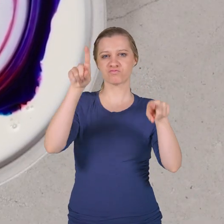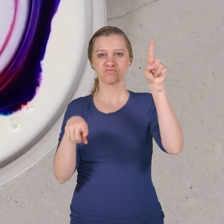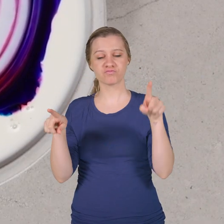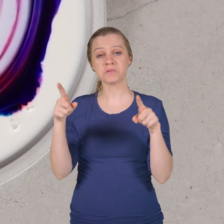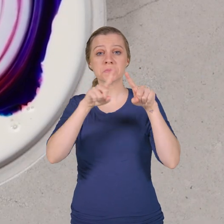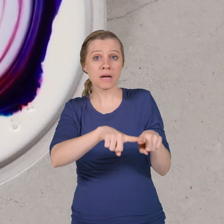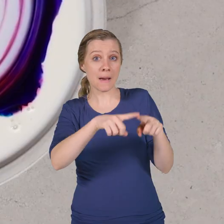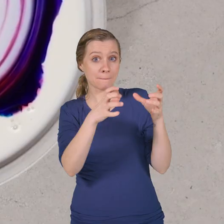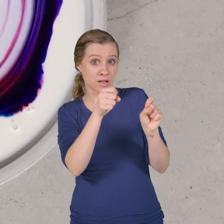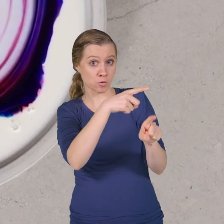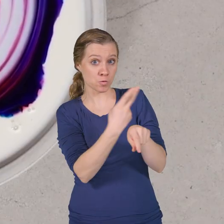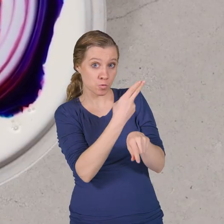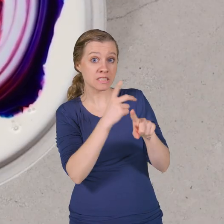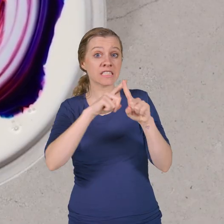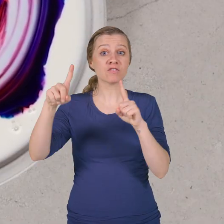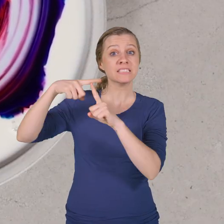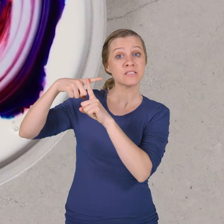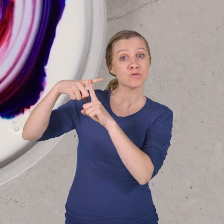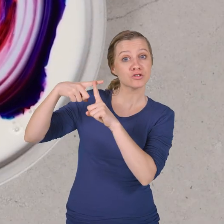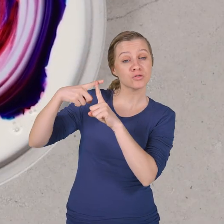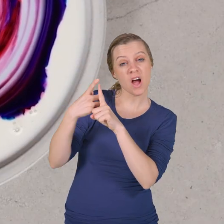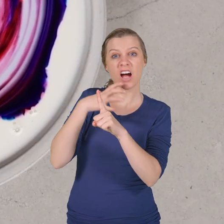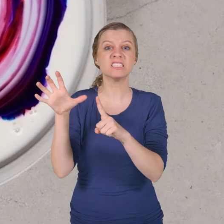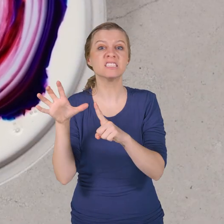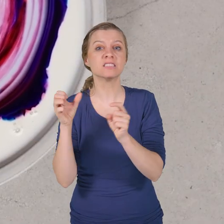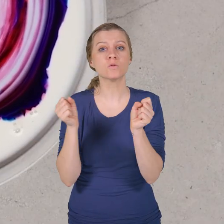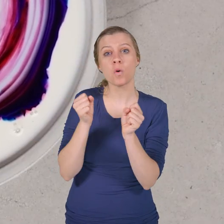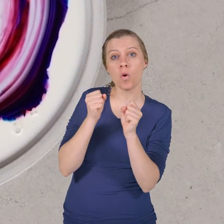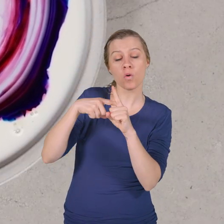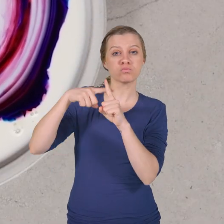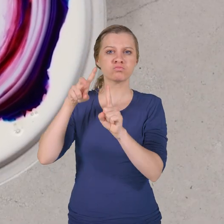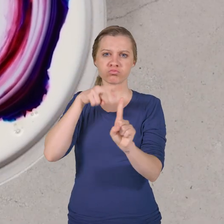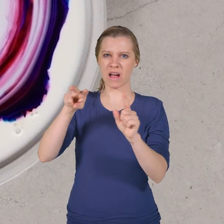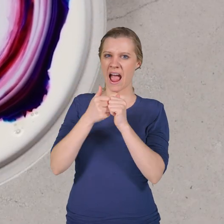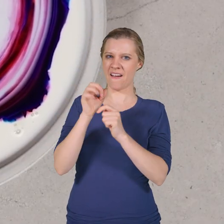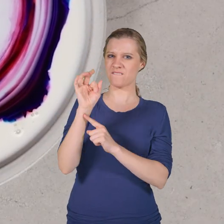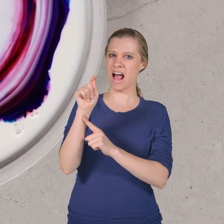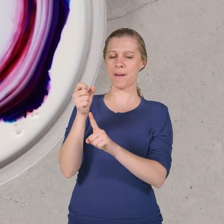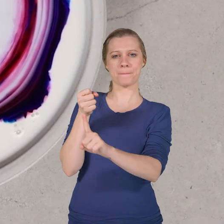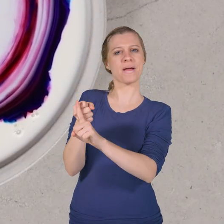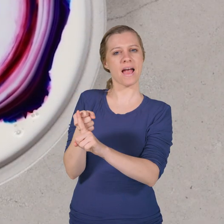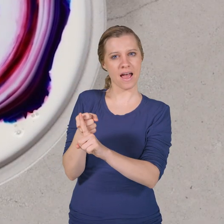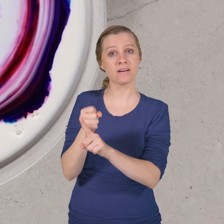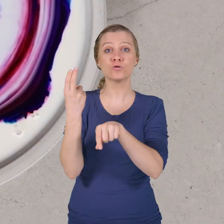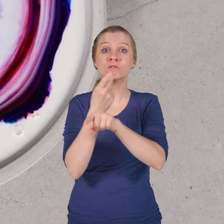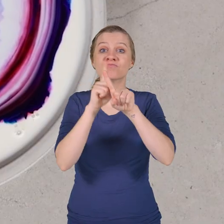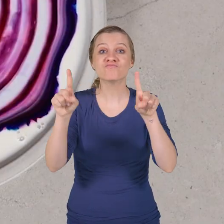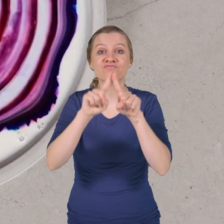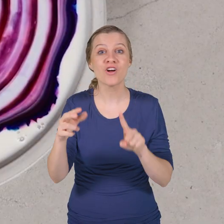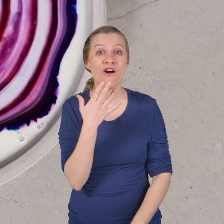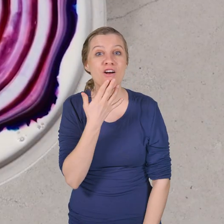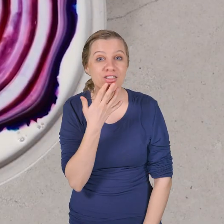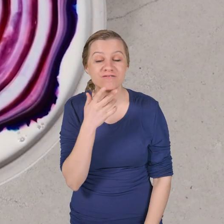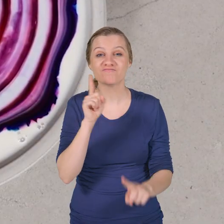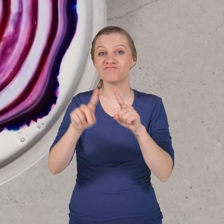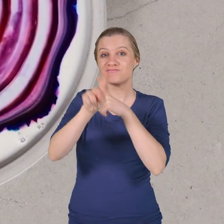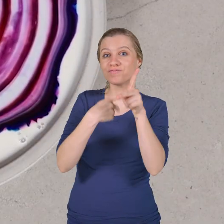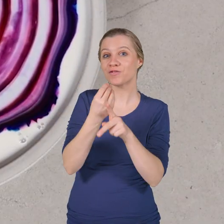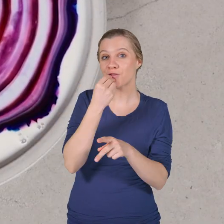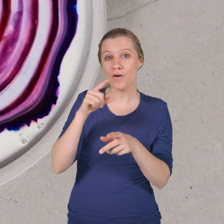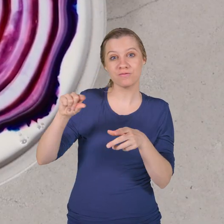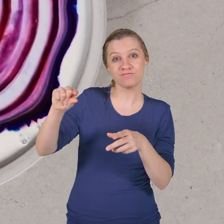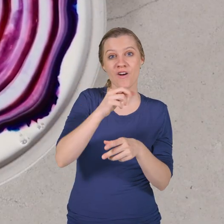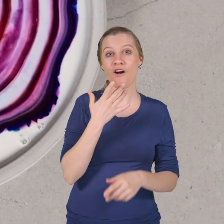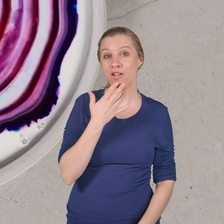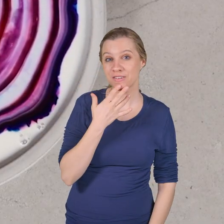depending on what milk you use. You can use different temperatures of milk to see how that affects it. And you can use different colors and different types of